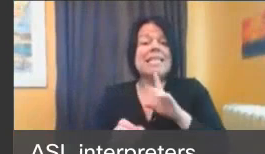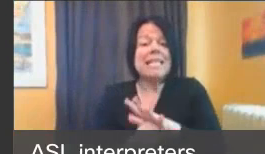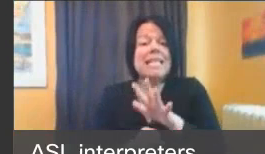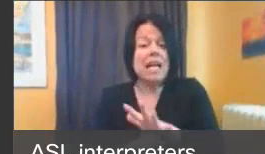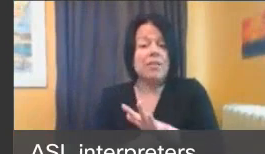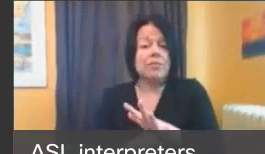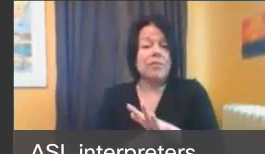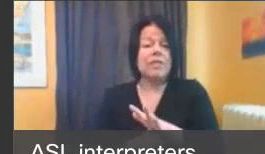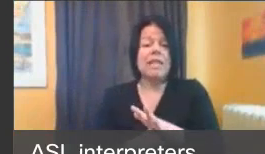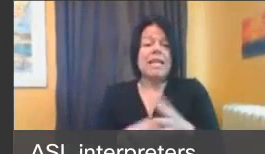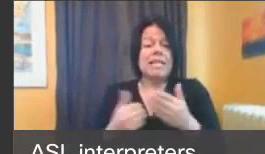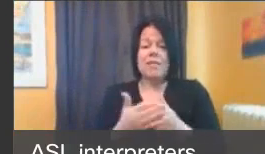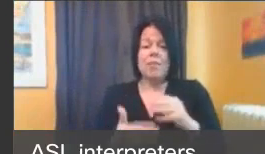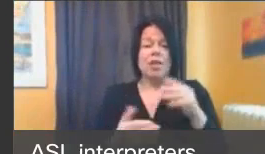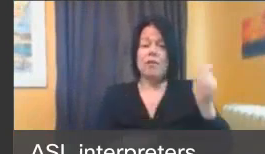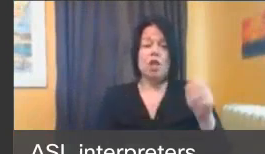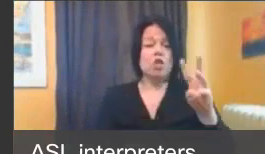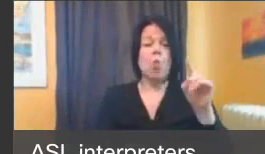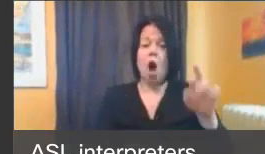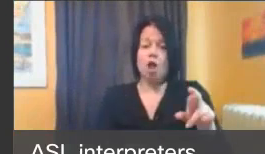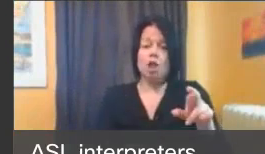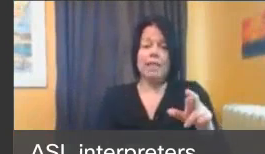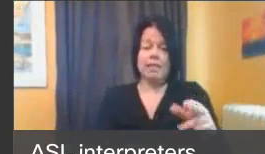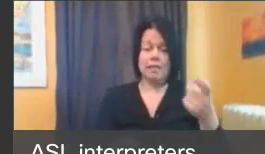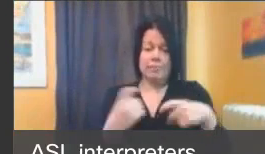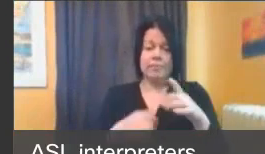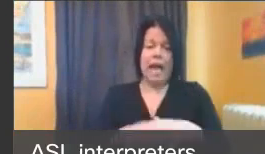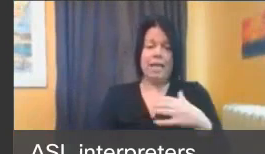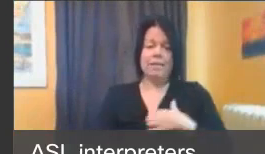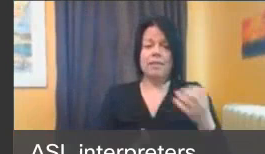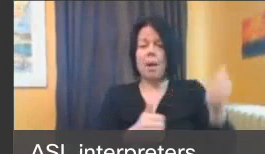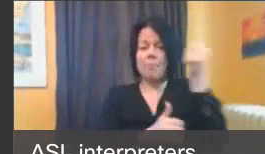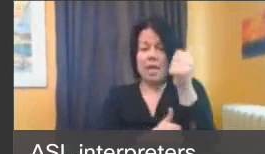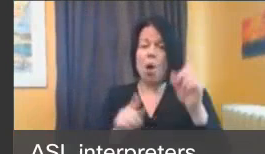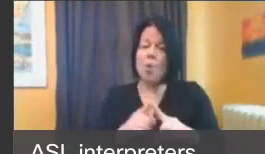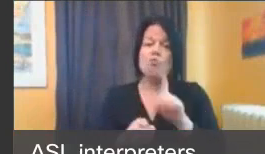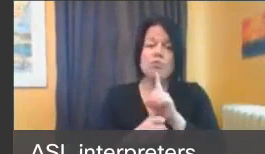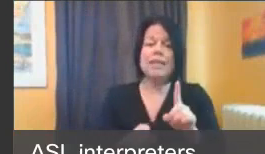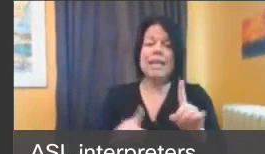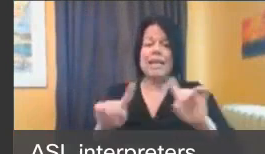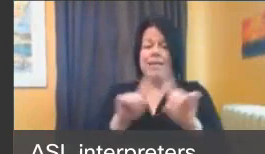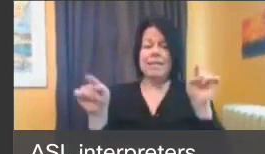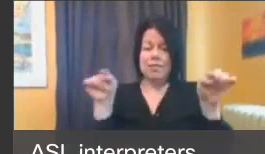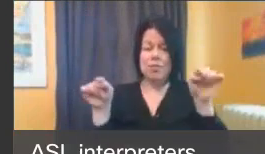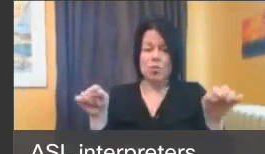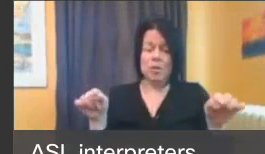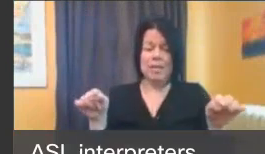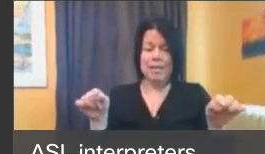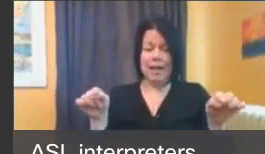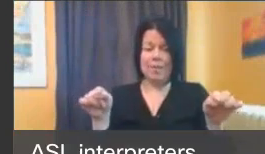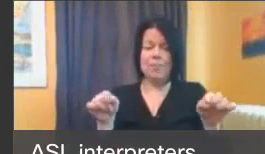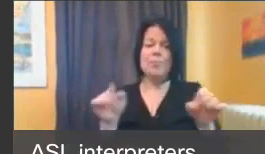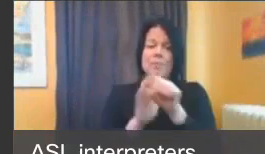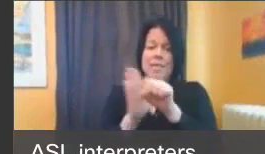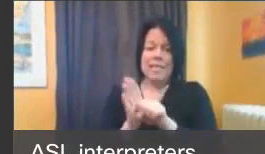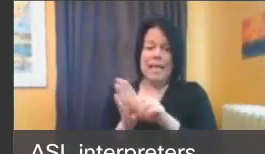if Judge Walker's opinion is overturned on appeal. That is really the distinction between the statutory regime and the constitutional